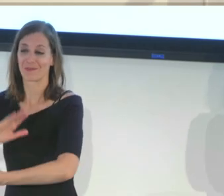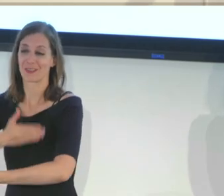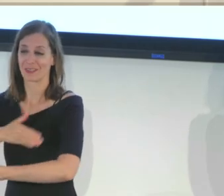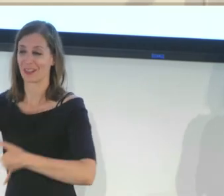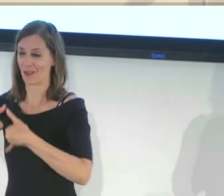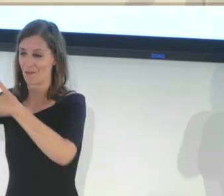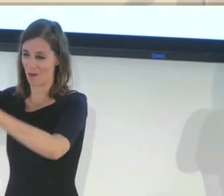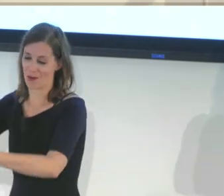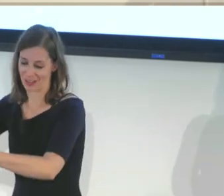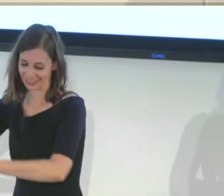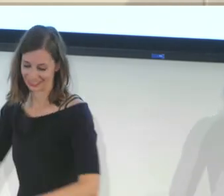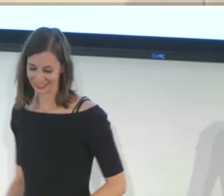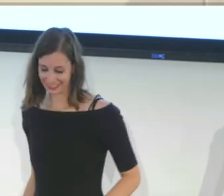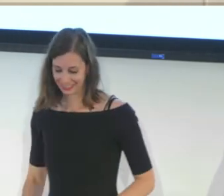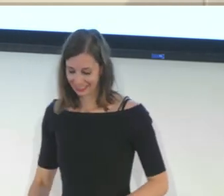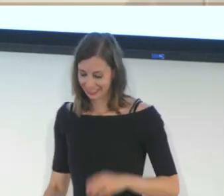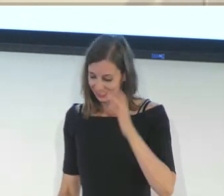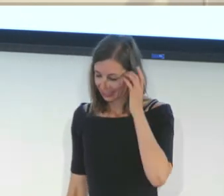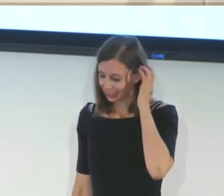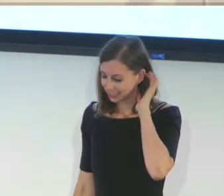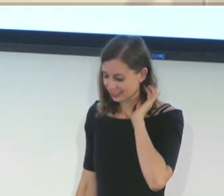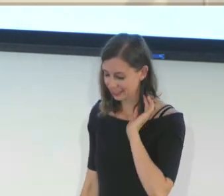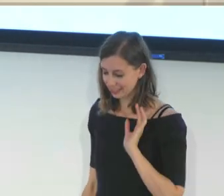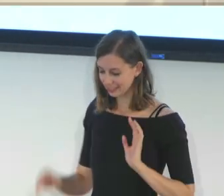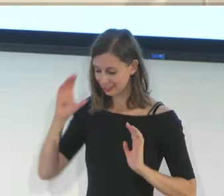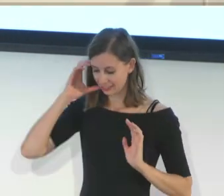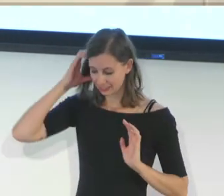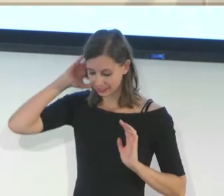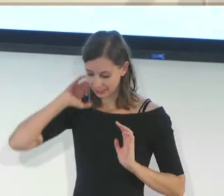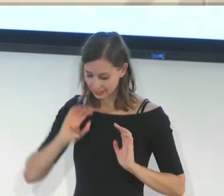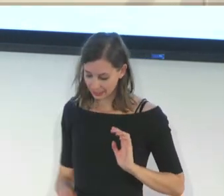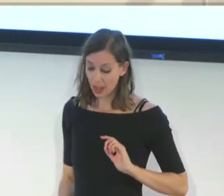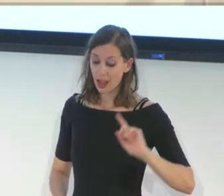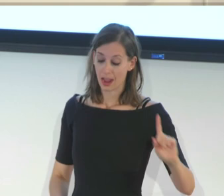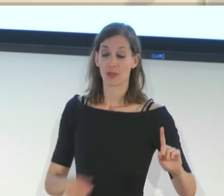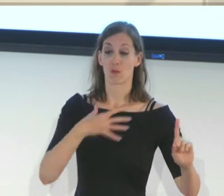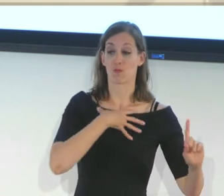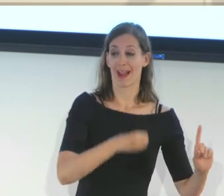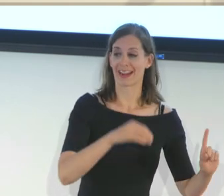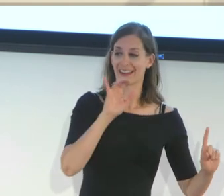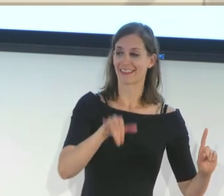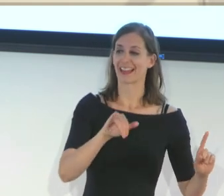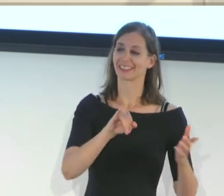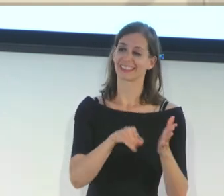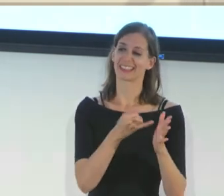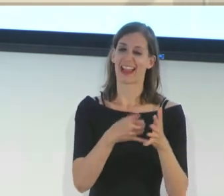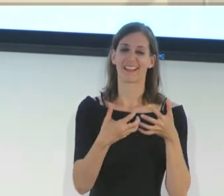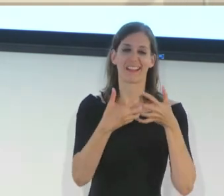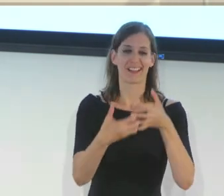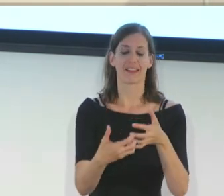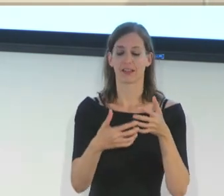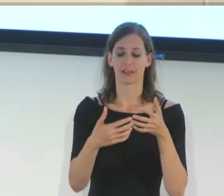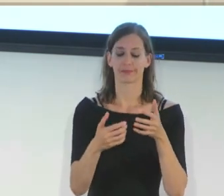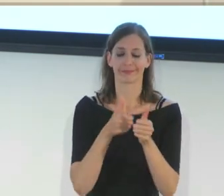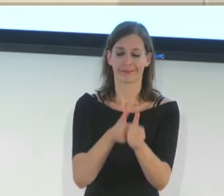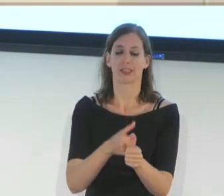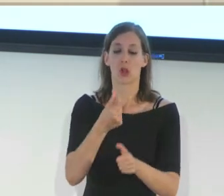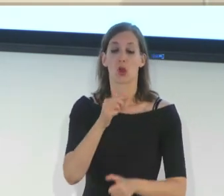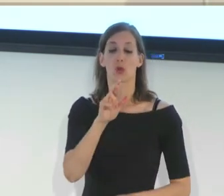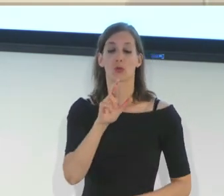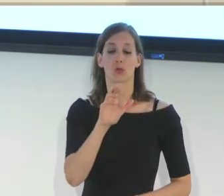for the gallery on the left might be in the style of Grace Hopper, whereas a digital agent in the style on the right might be Dolly